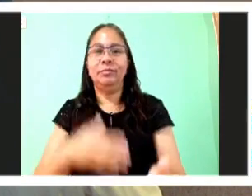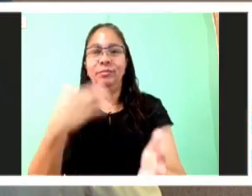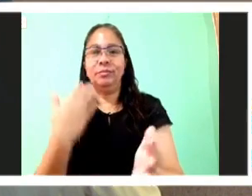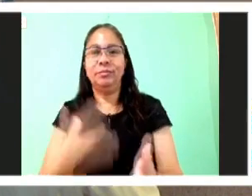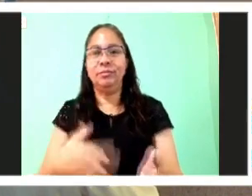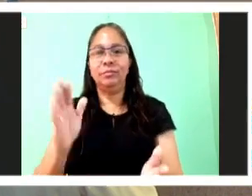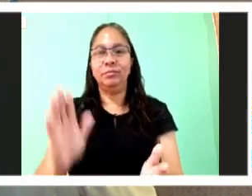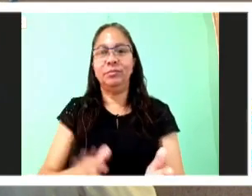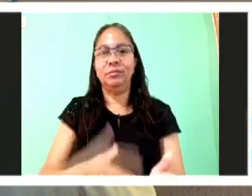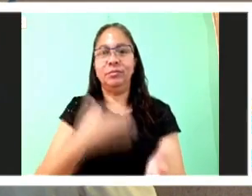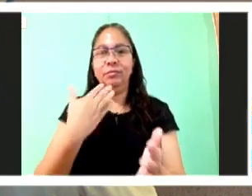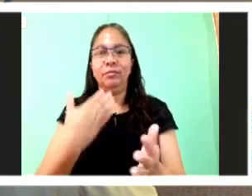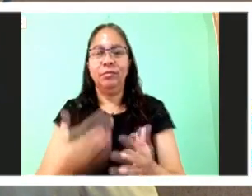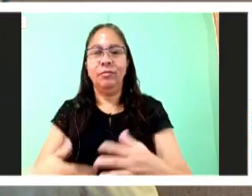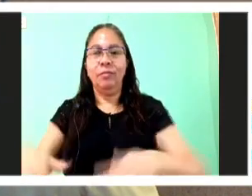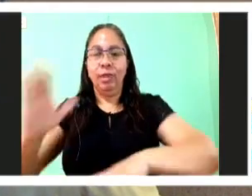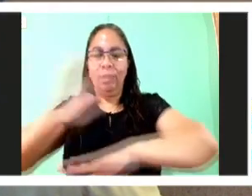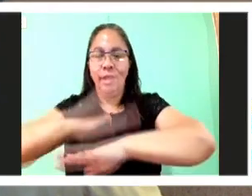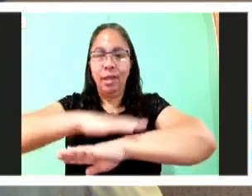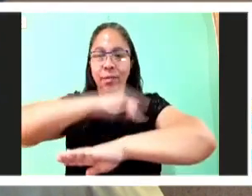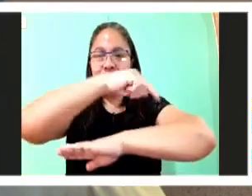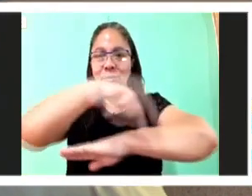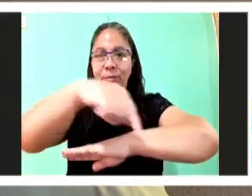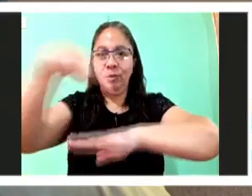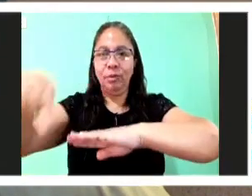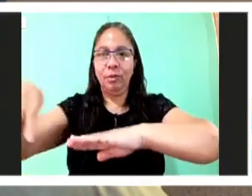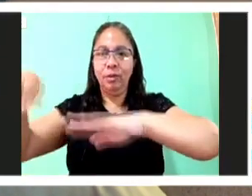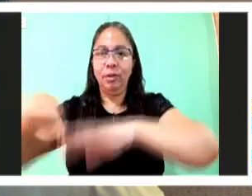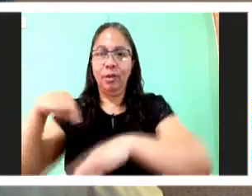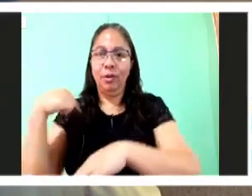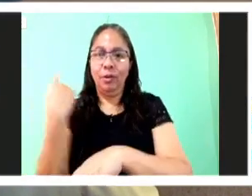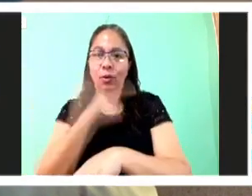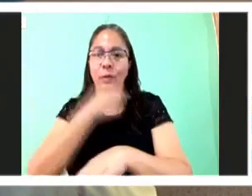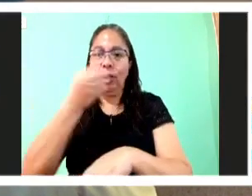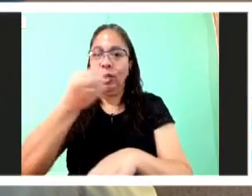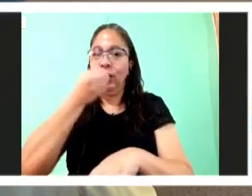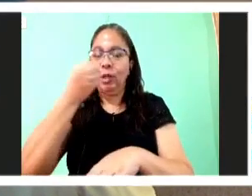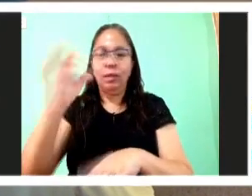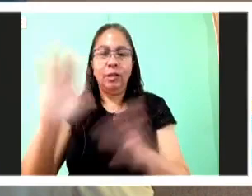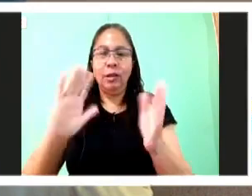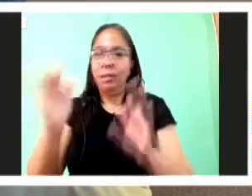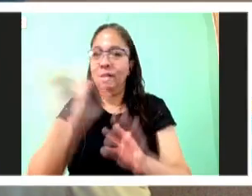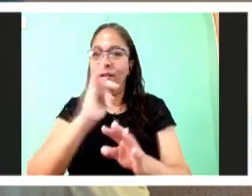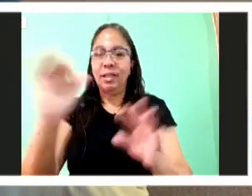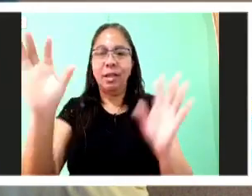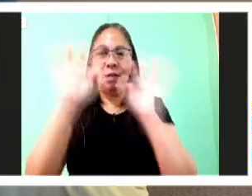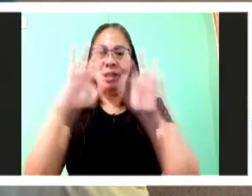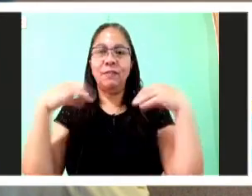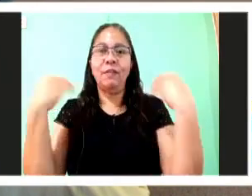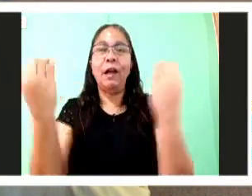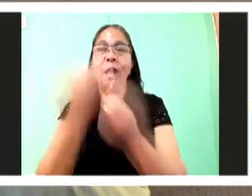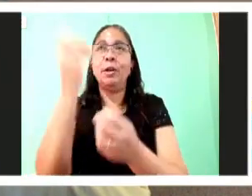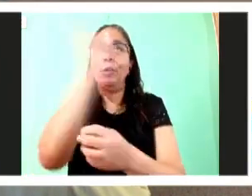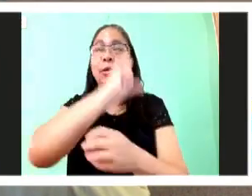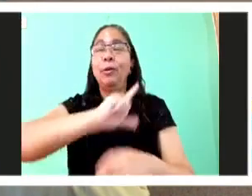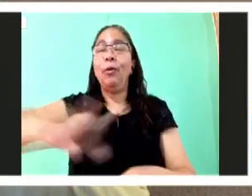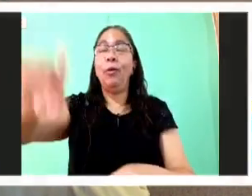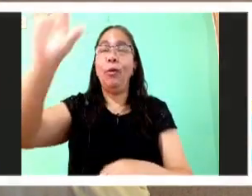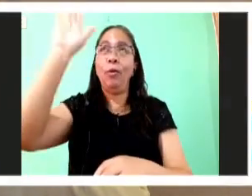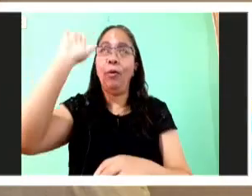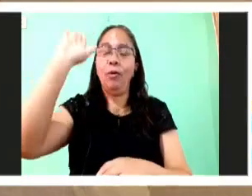prepared. Around this table we dine as kin, beloved family of